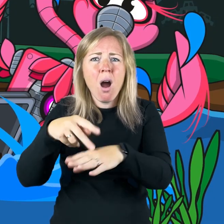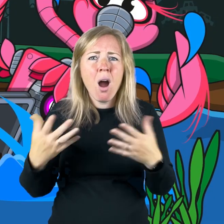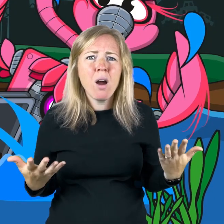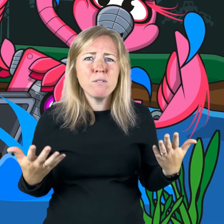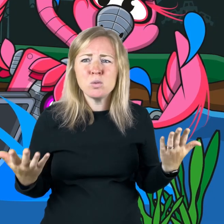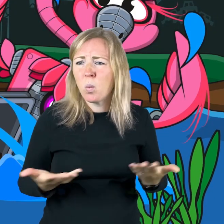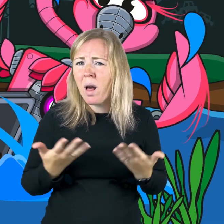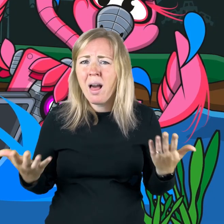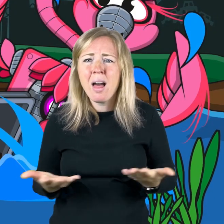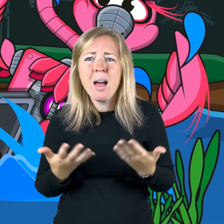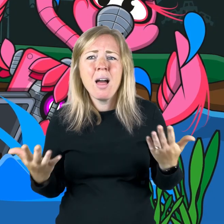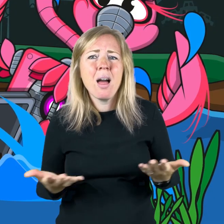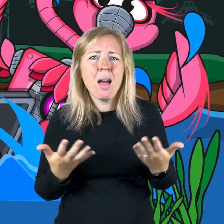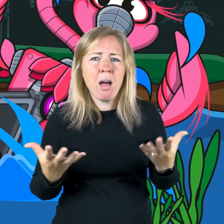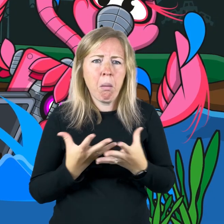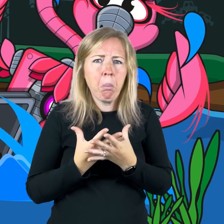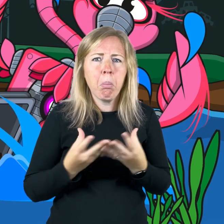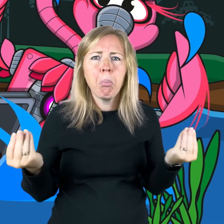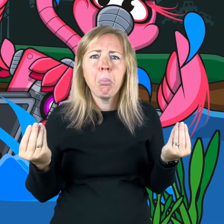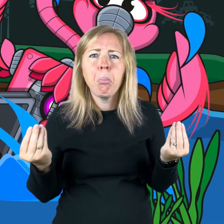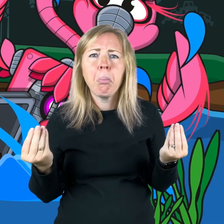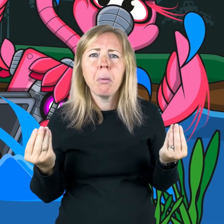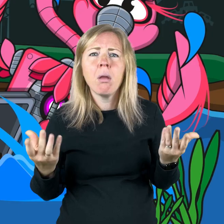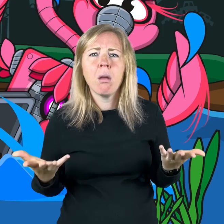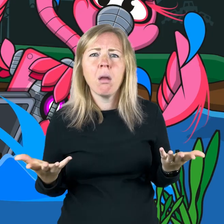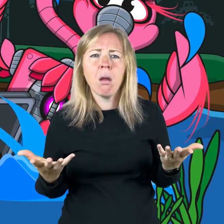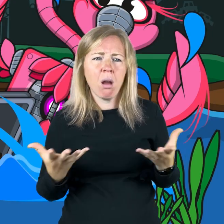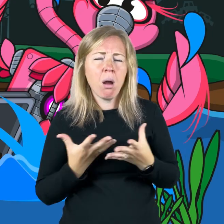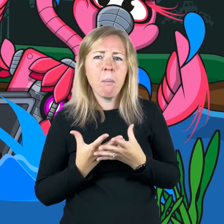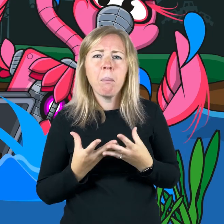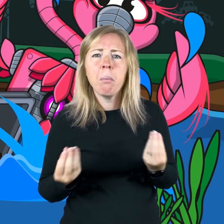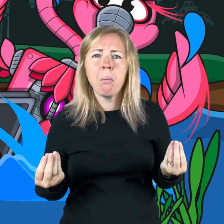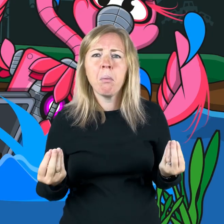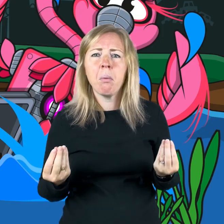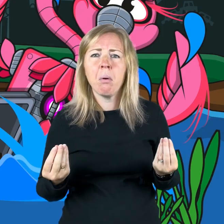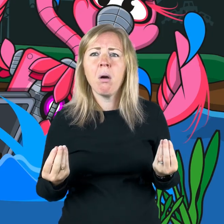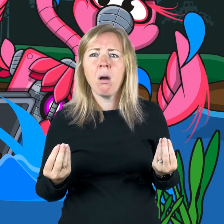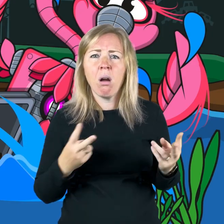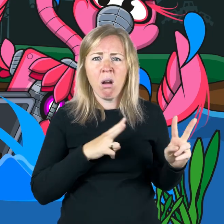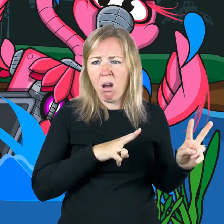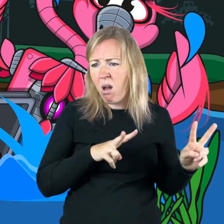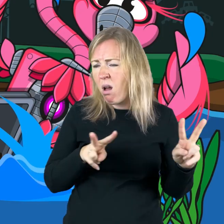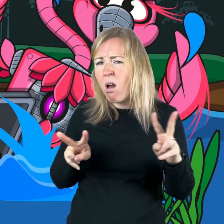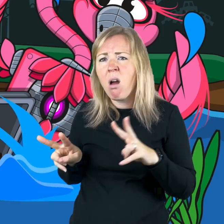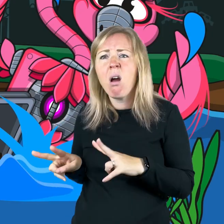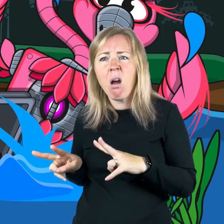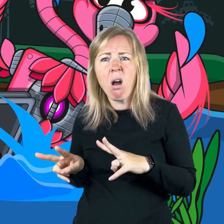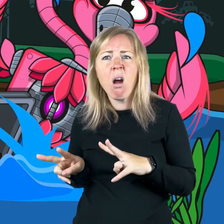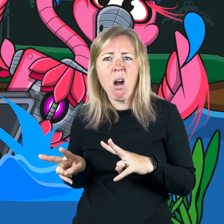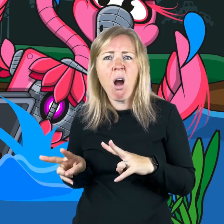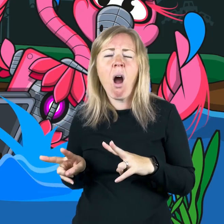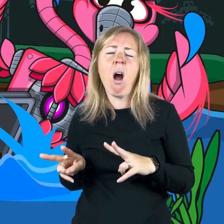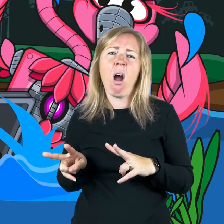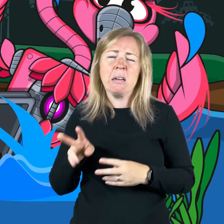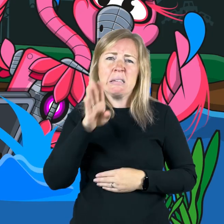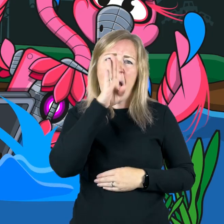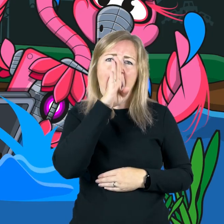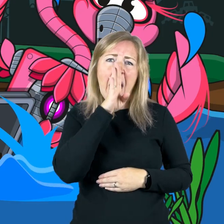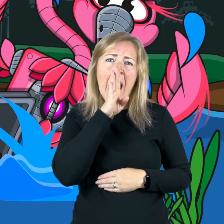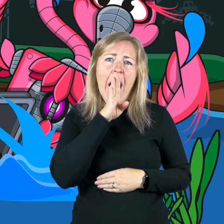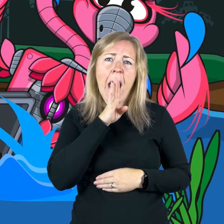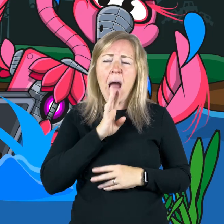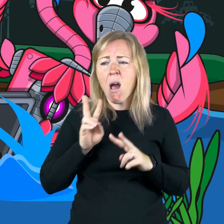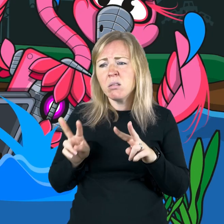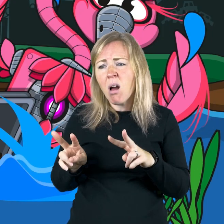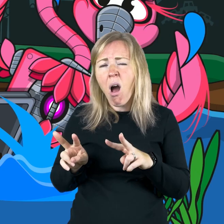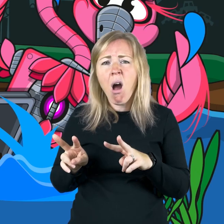My raft! She cried. Where did it go? Before turning to head back to the lake's edge,